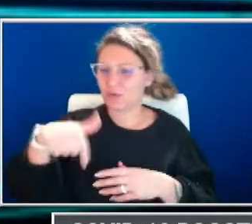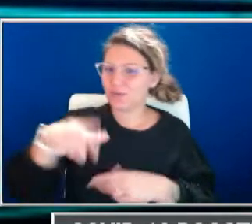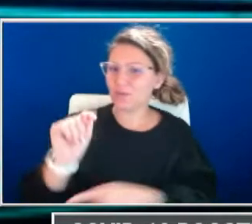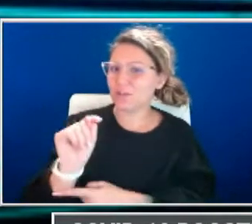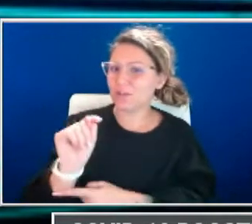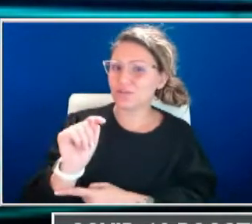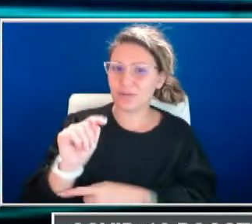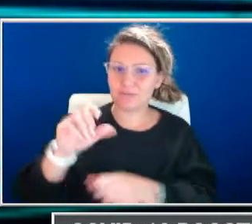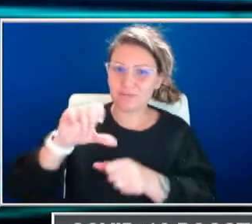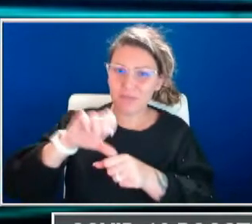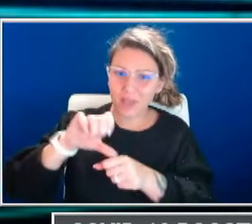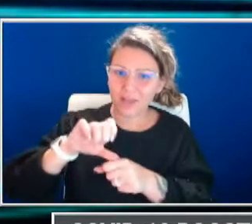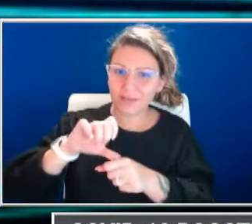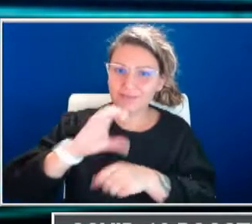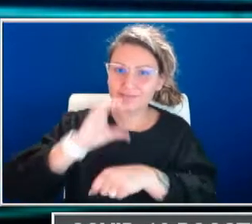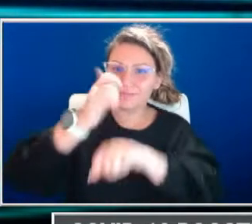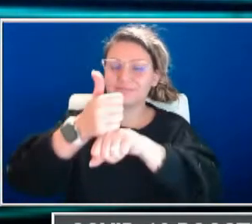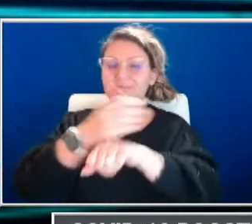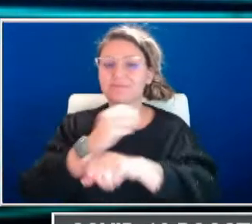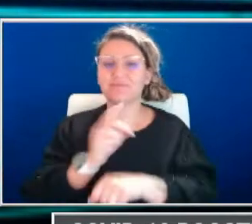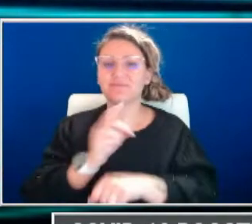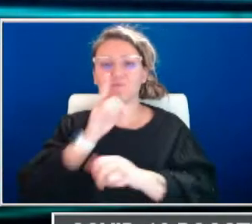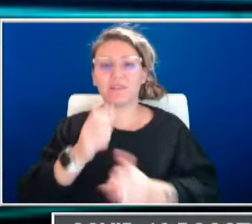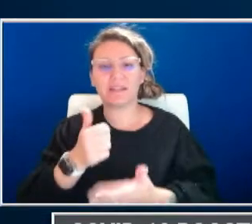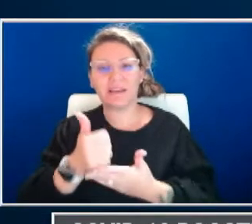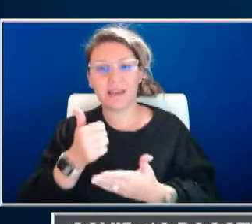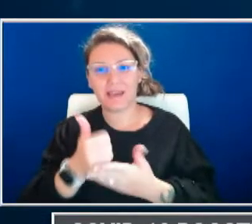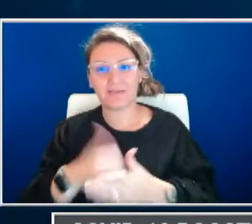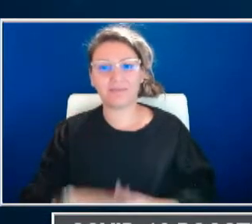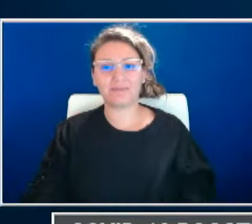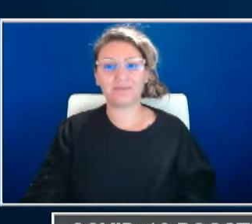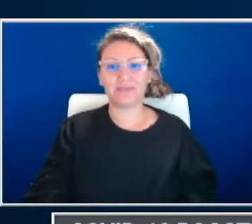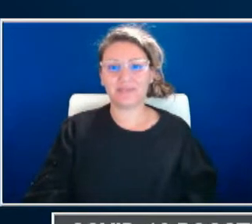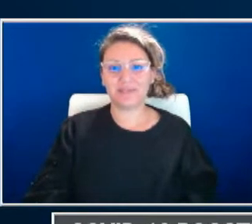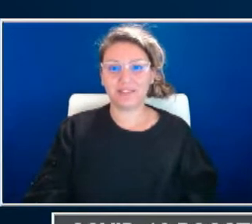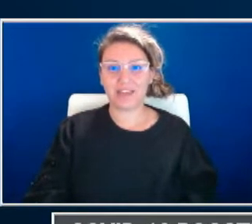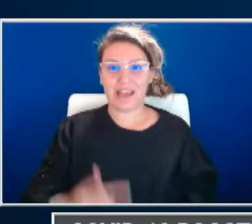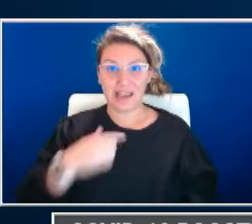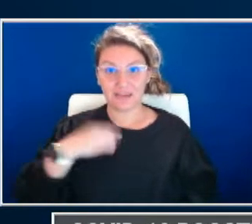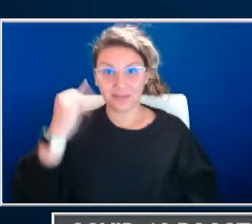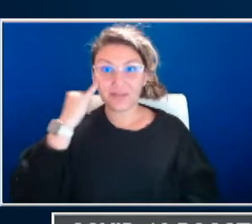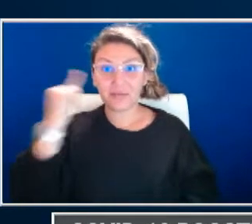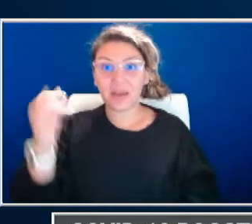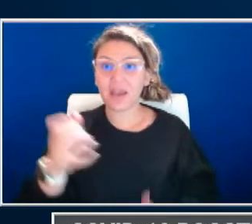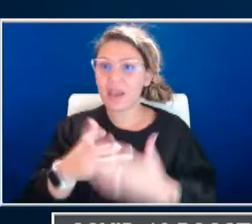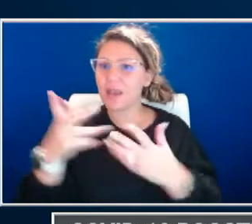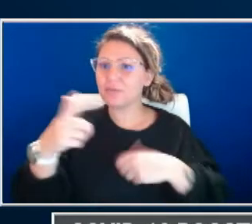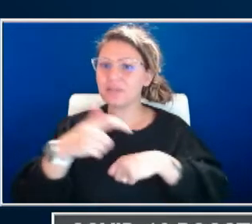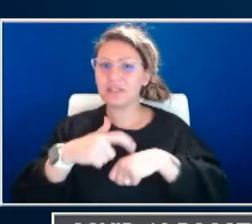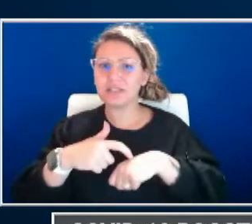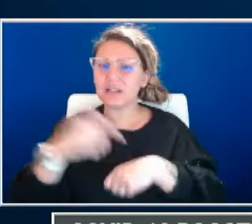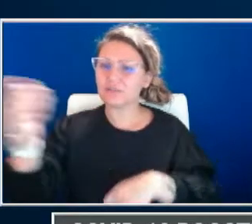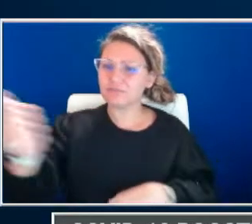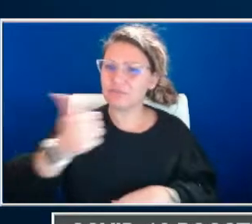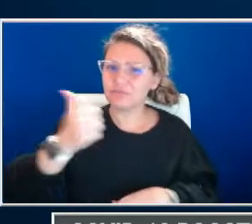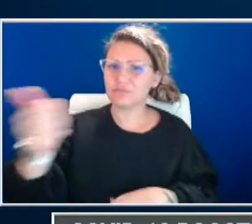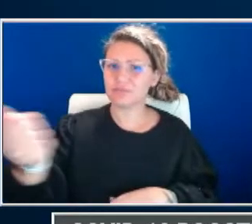stations, and it really helped out. I would imagine. How many times were you coming back and forth from here in